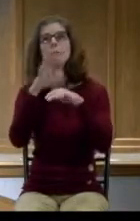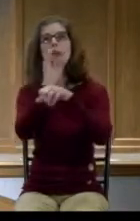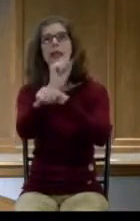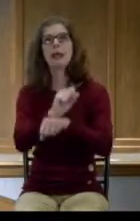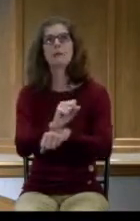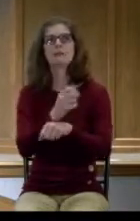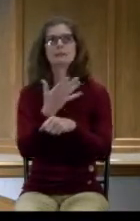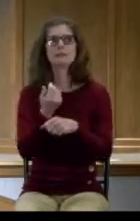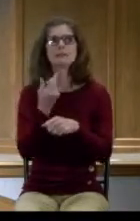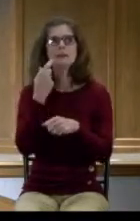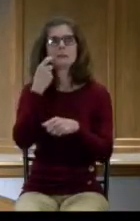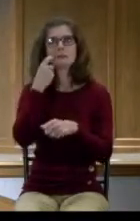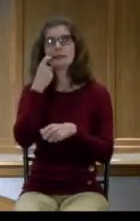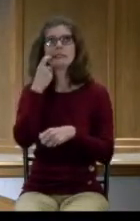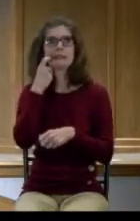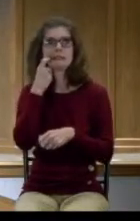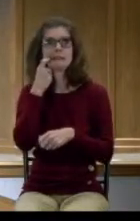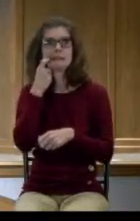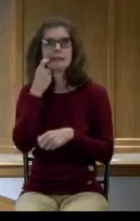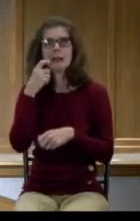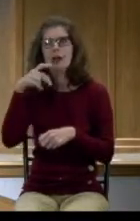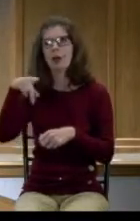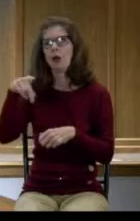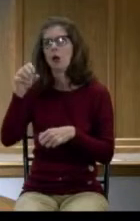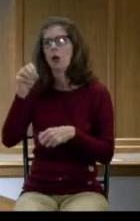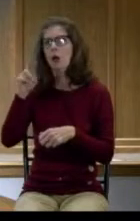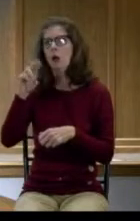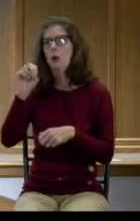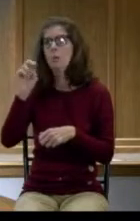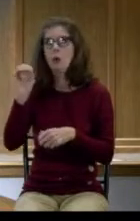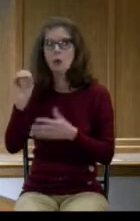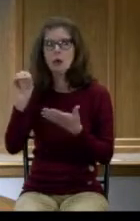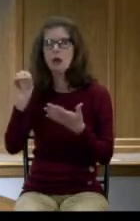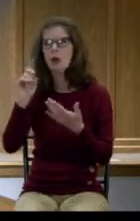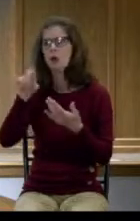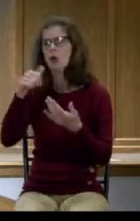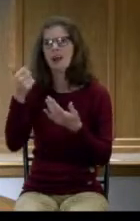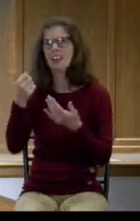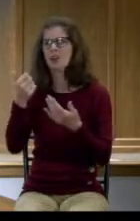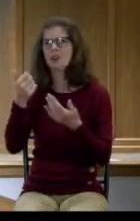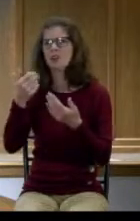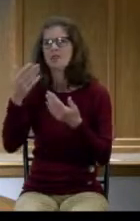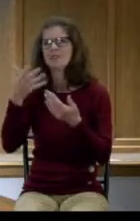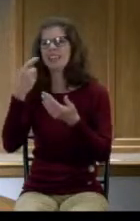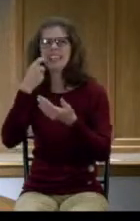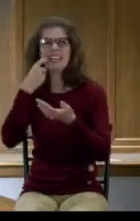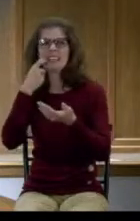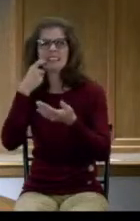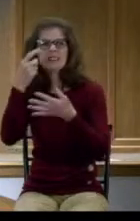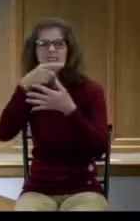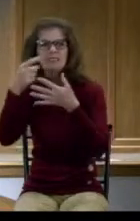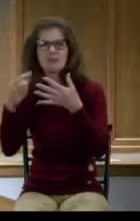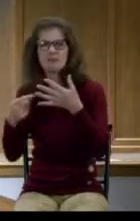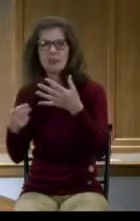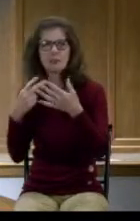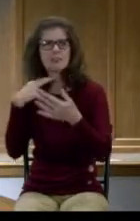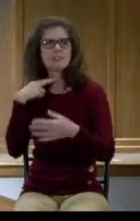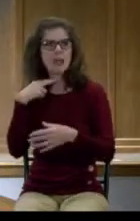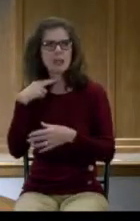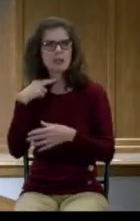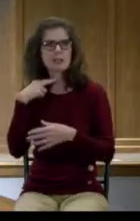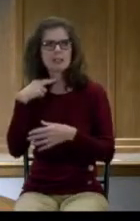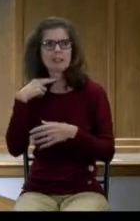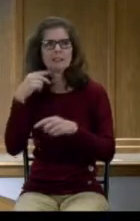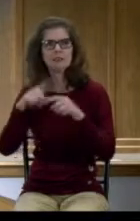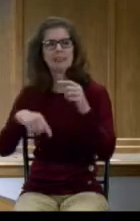addiction. Whether that's pornography or some other coping mechanism, some of you are stuck in the middle of something and you just can't get out of it. You're